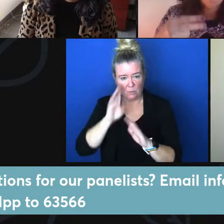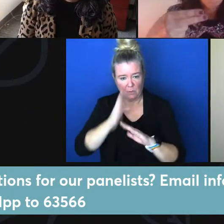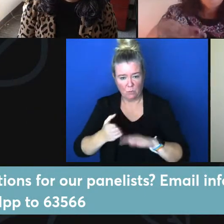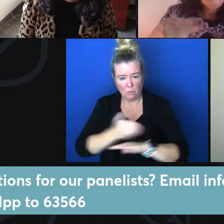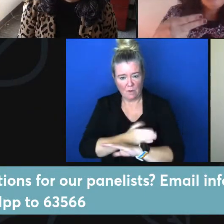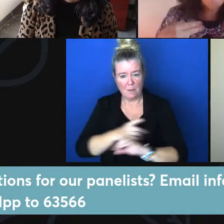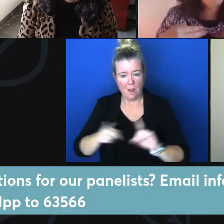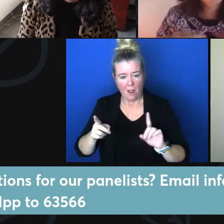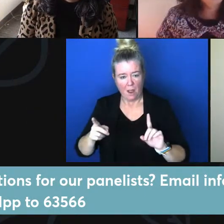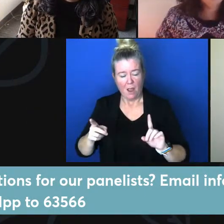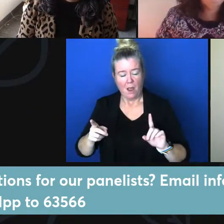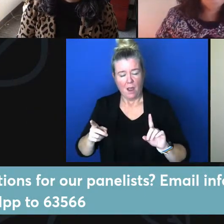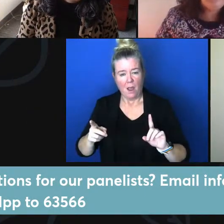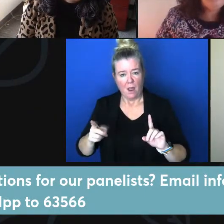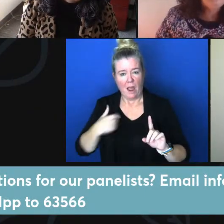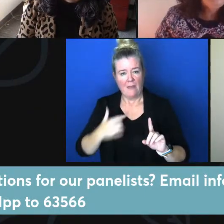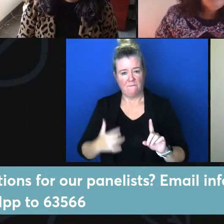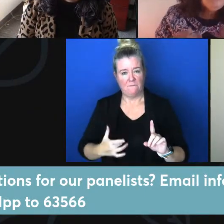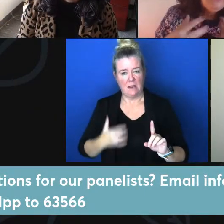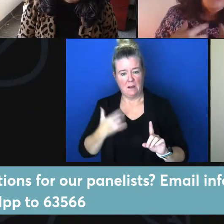but I do feel